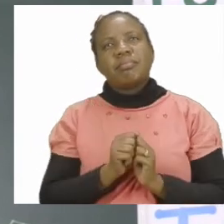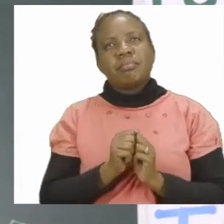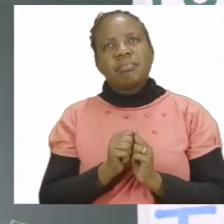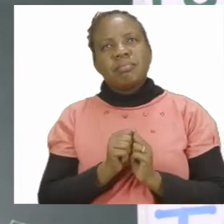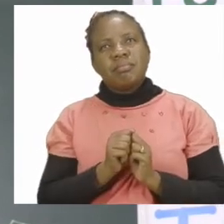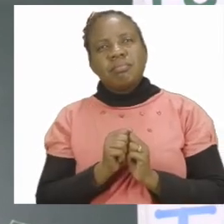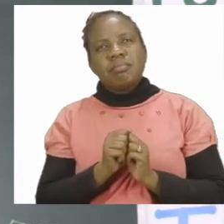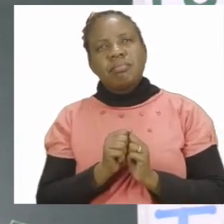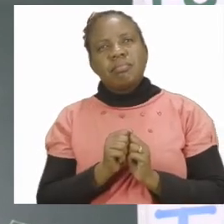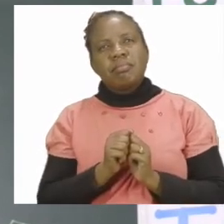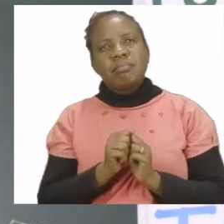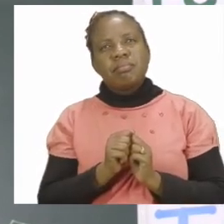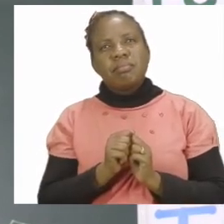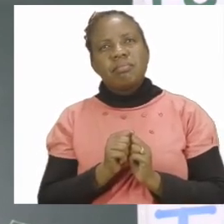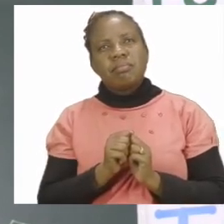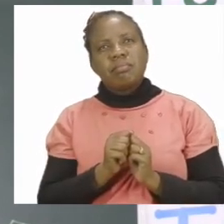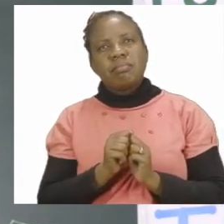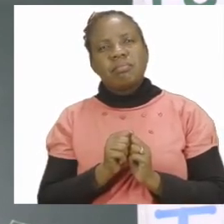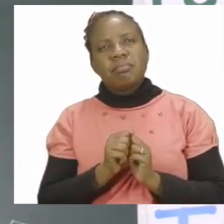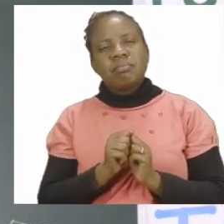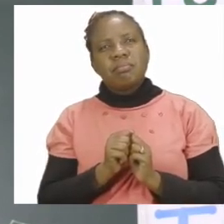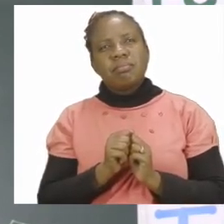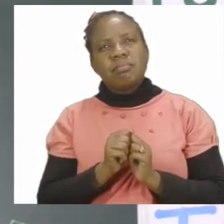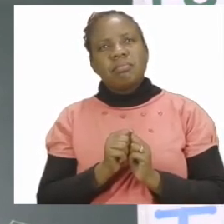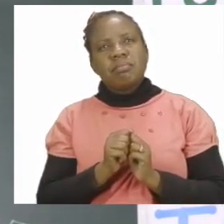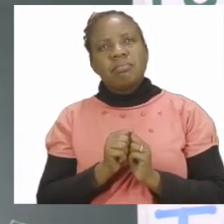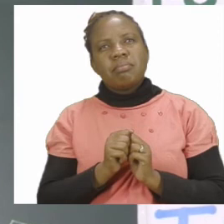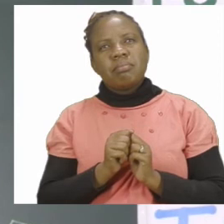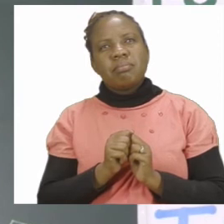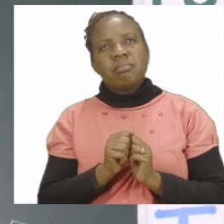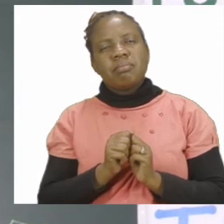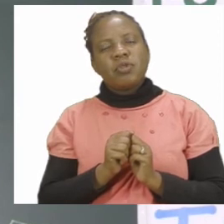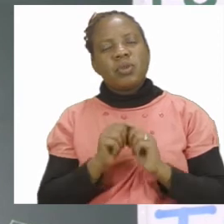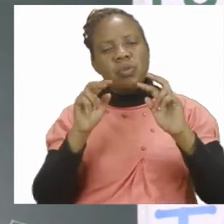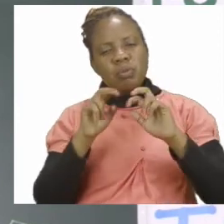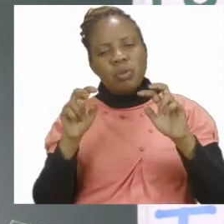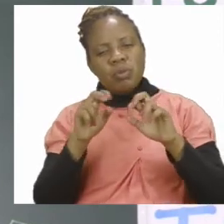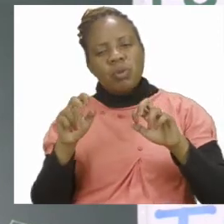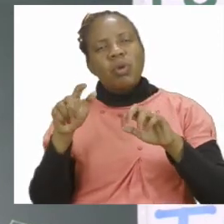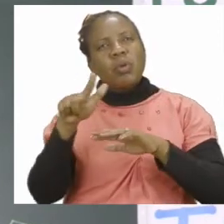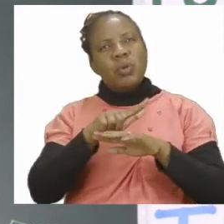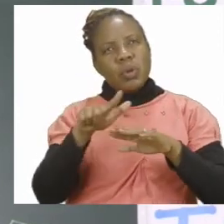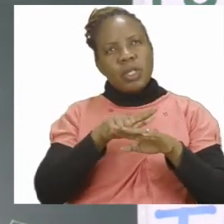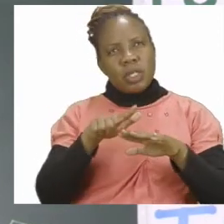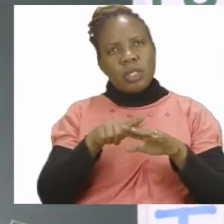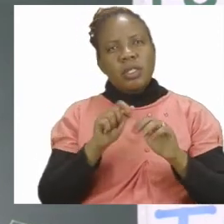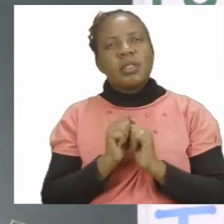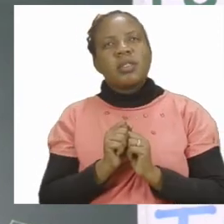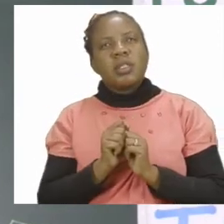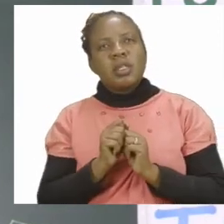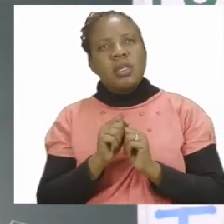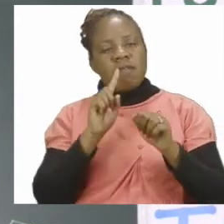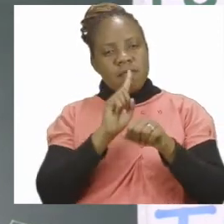And then you can go ahead and also find the location on the grid. And